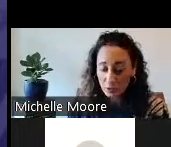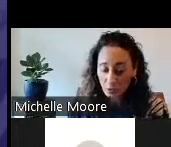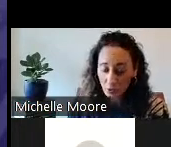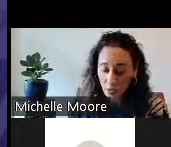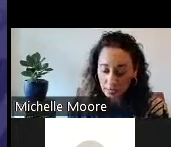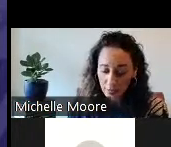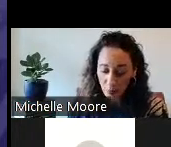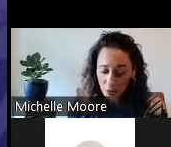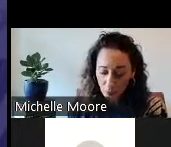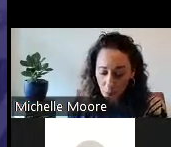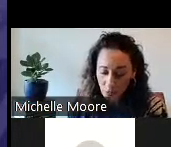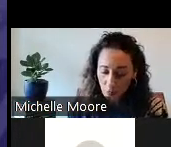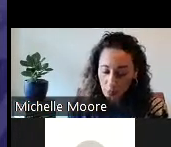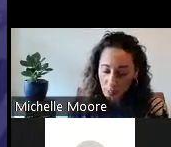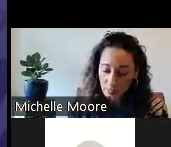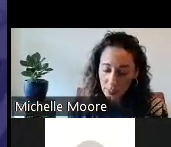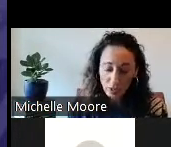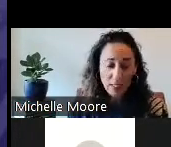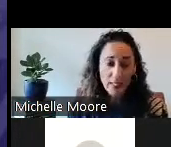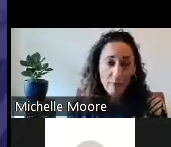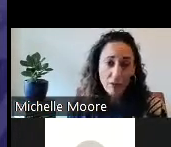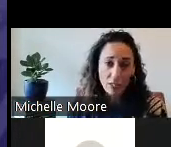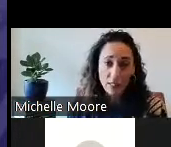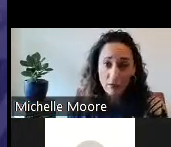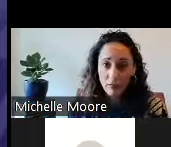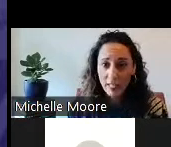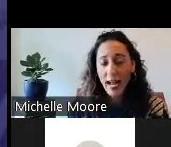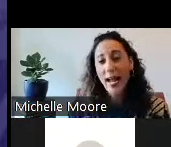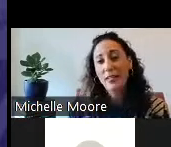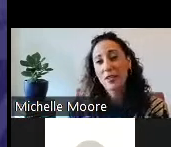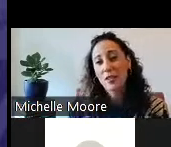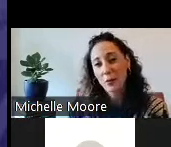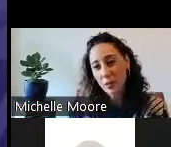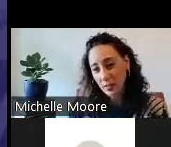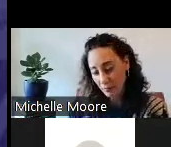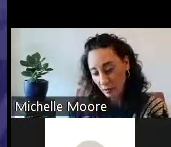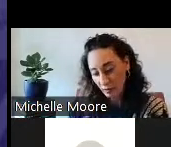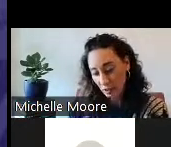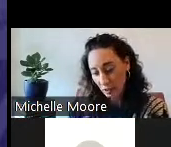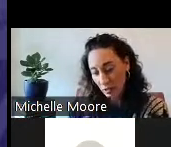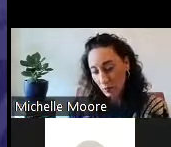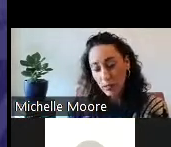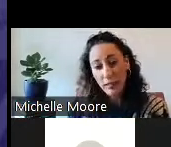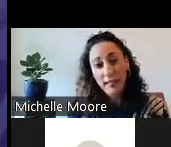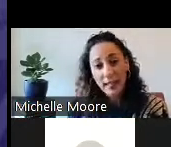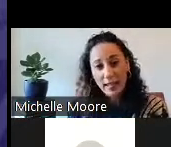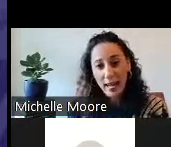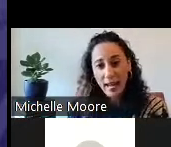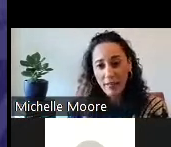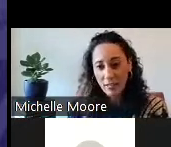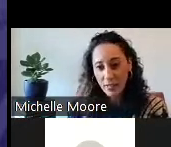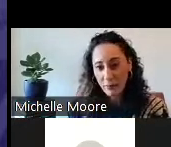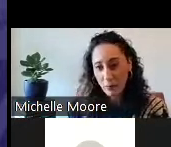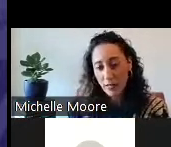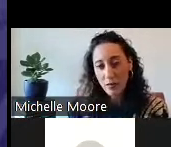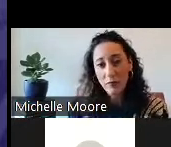difference in supporting organisations in their project delivery and community brokerage. One of the key areas